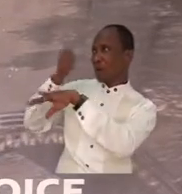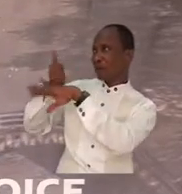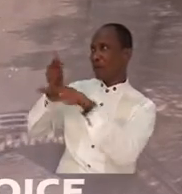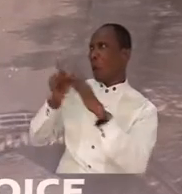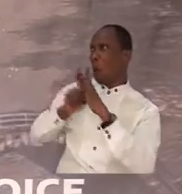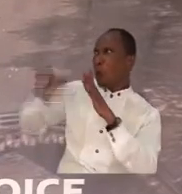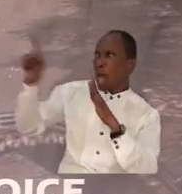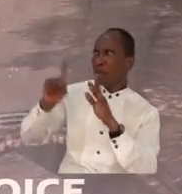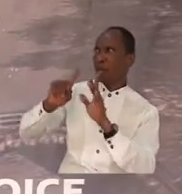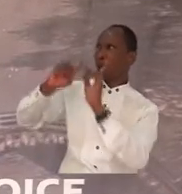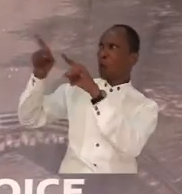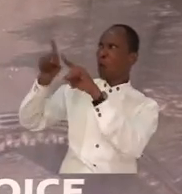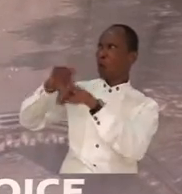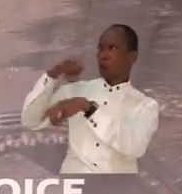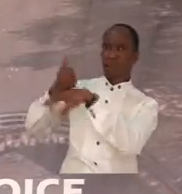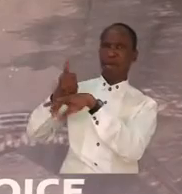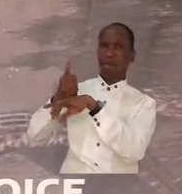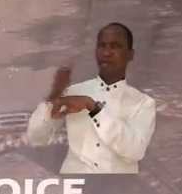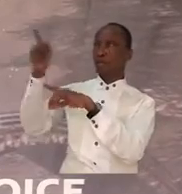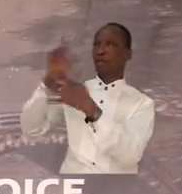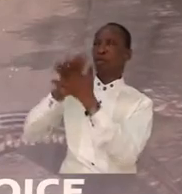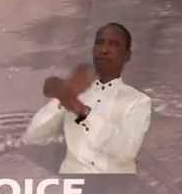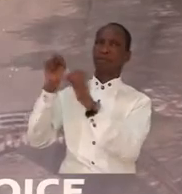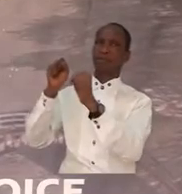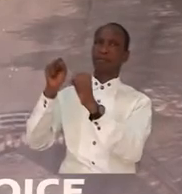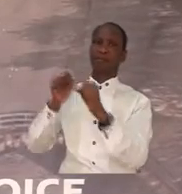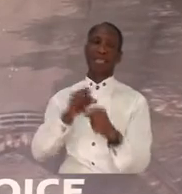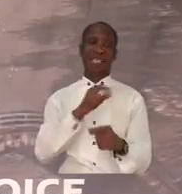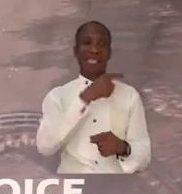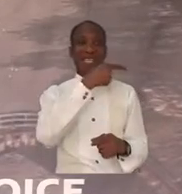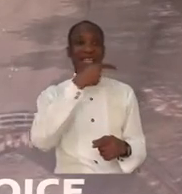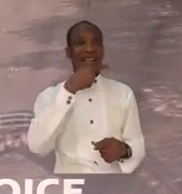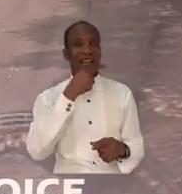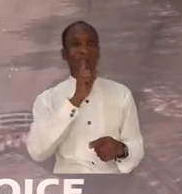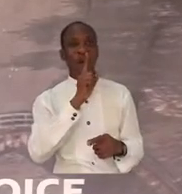mu ben yankwa edin trom na wo nkwa dia mu